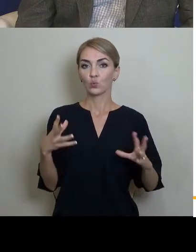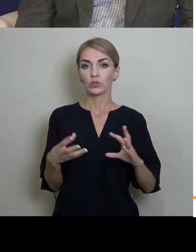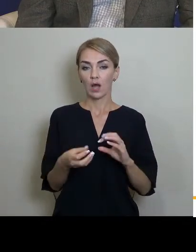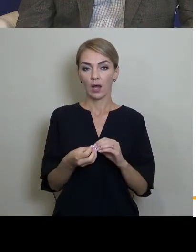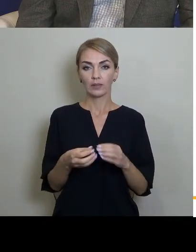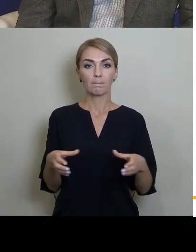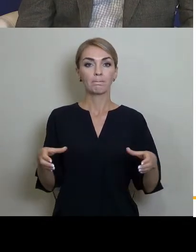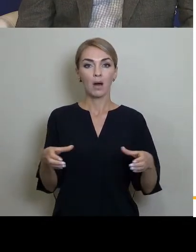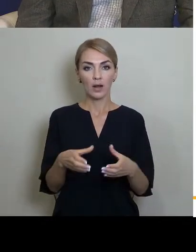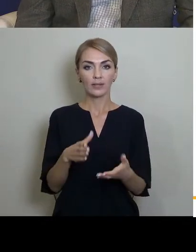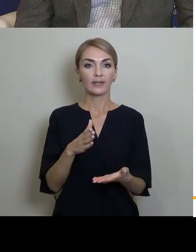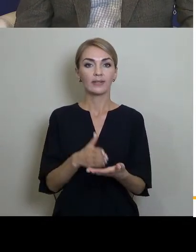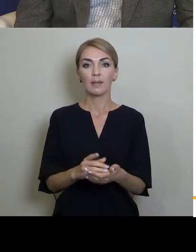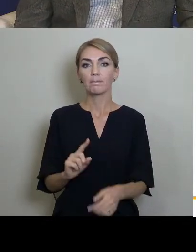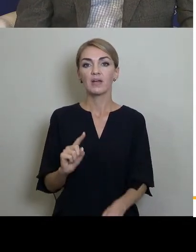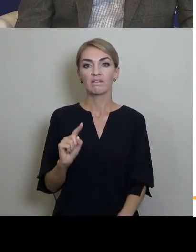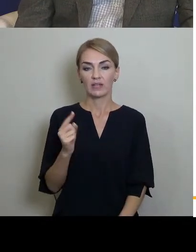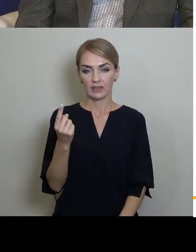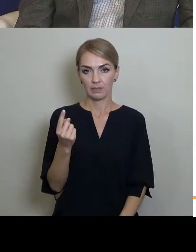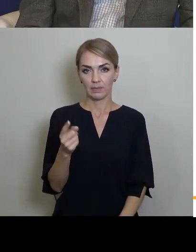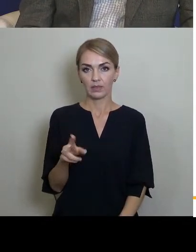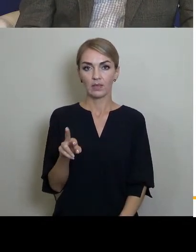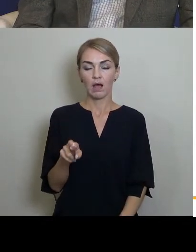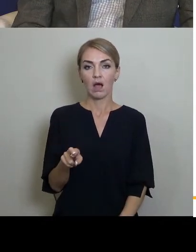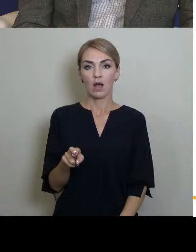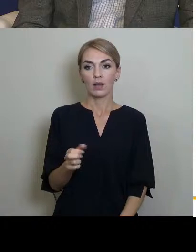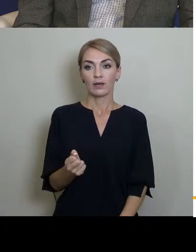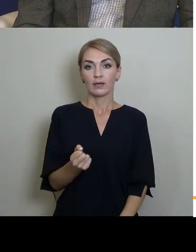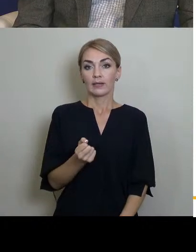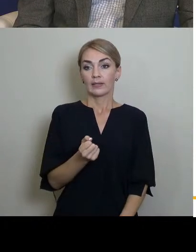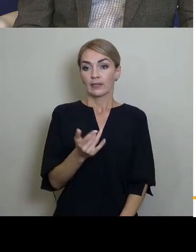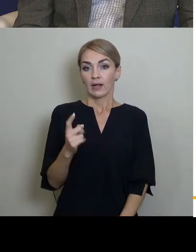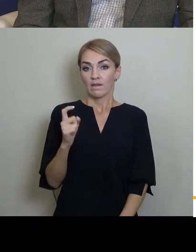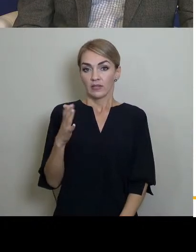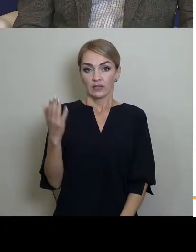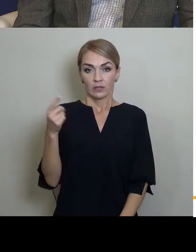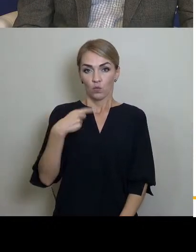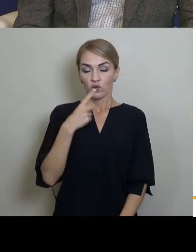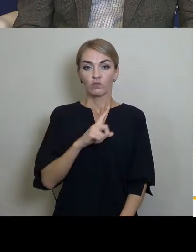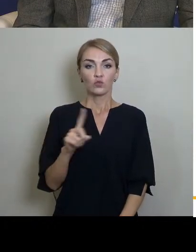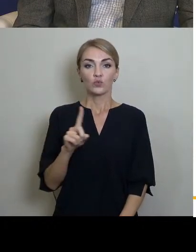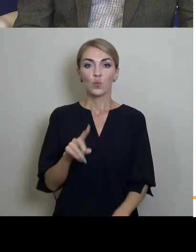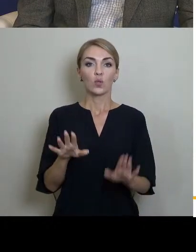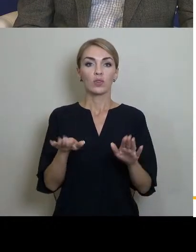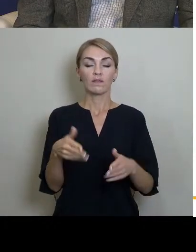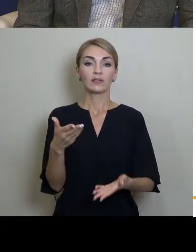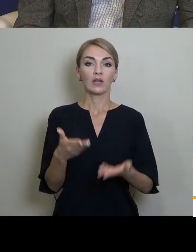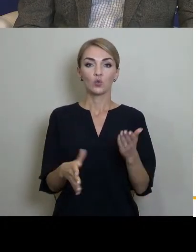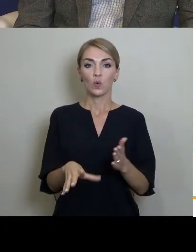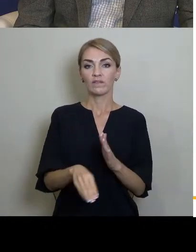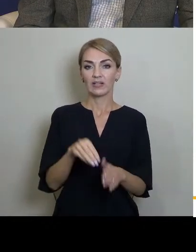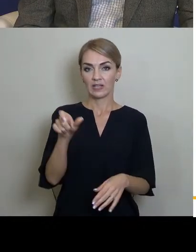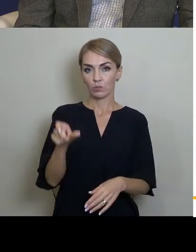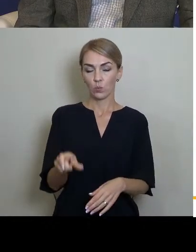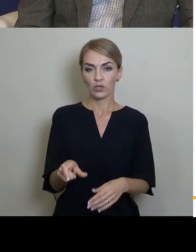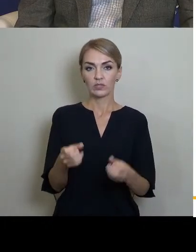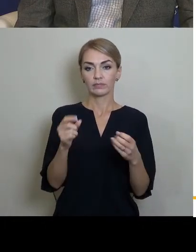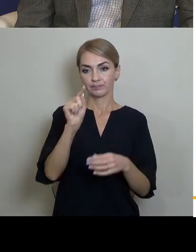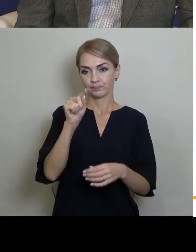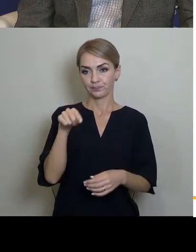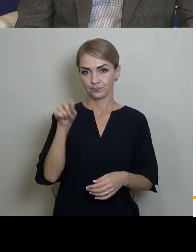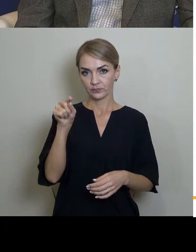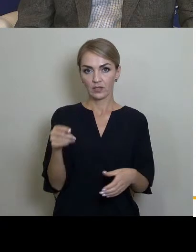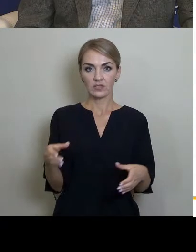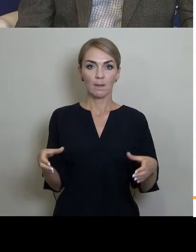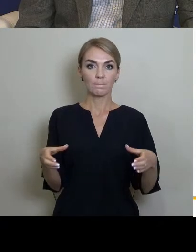party. So the result that the party has is the fundamental one, is the crucial one. If the voter